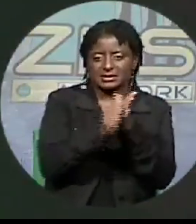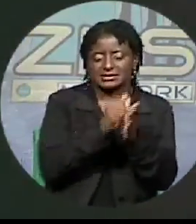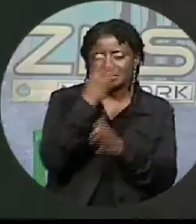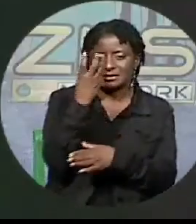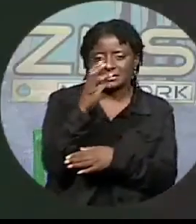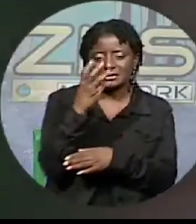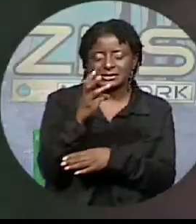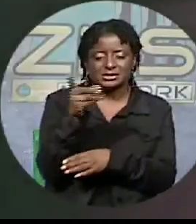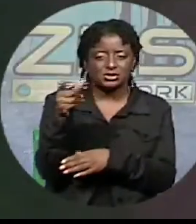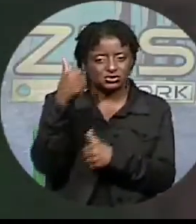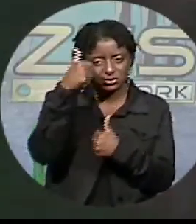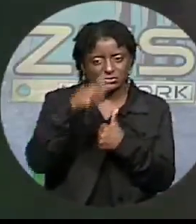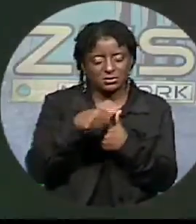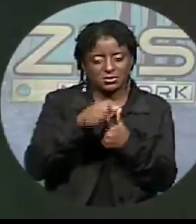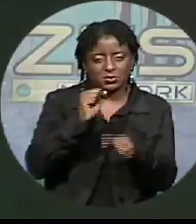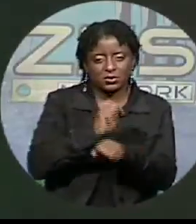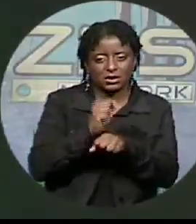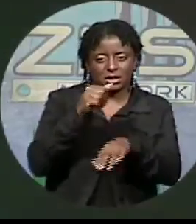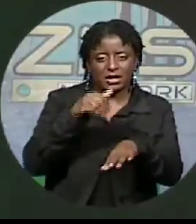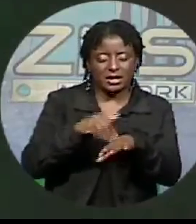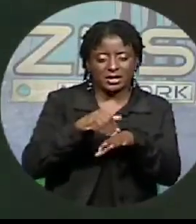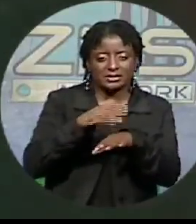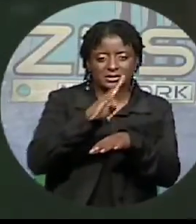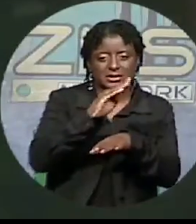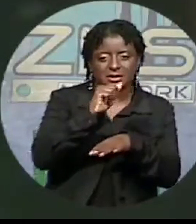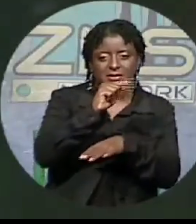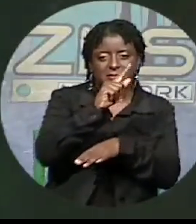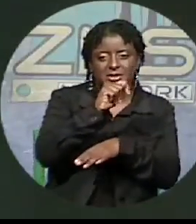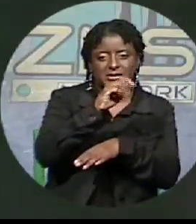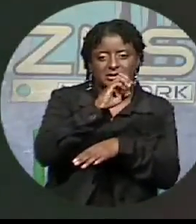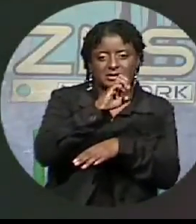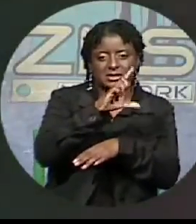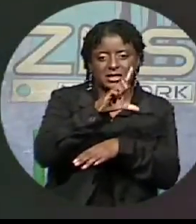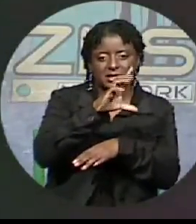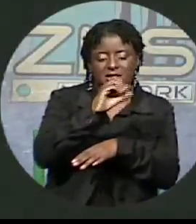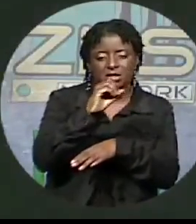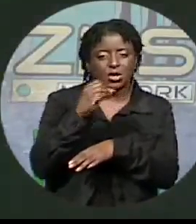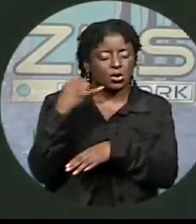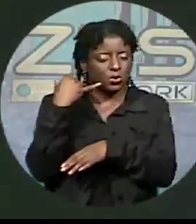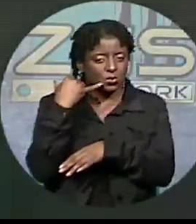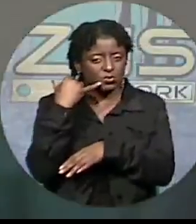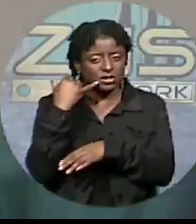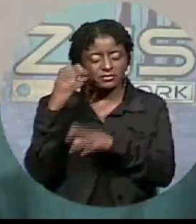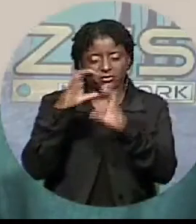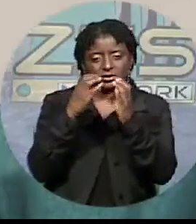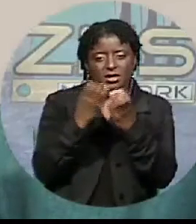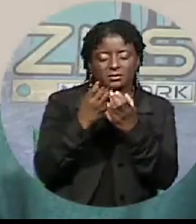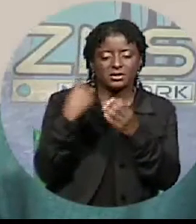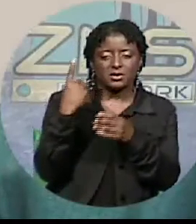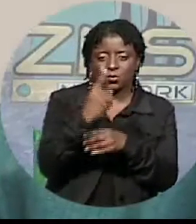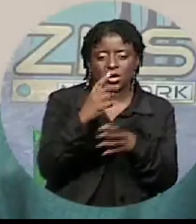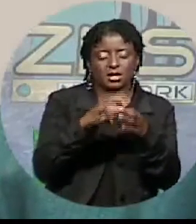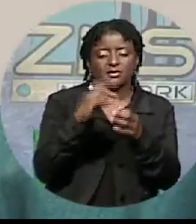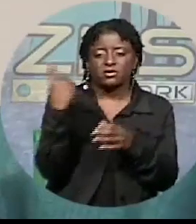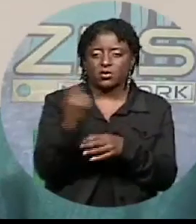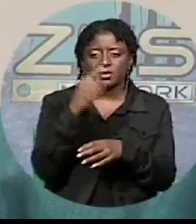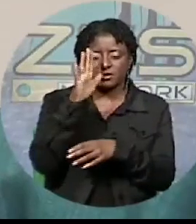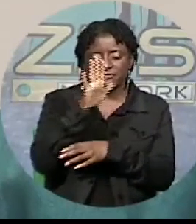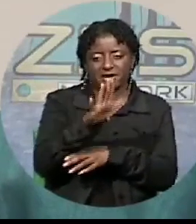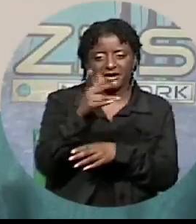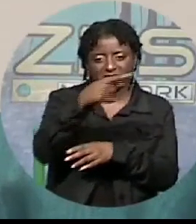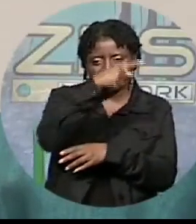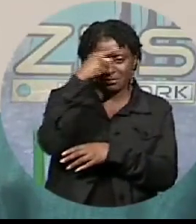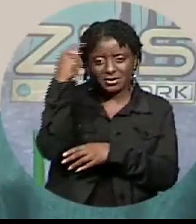Isaacs recalled working at the then Botelco as one of only five black employees there. We never used the front